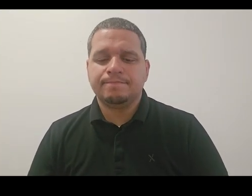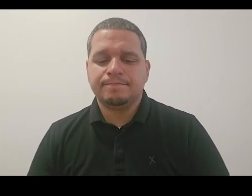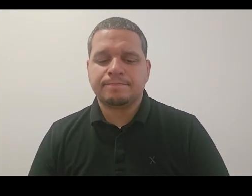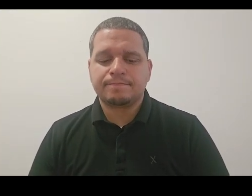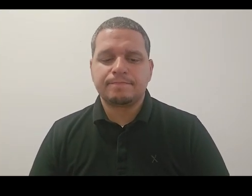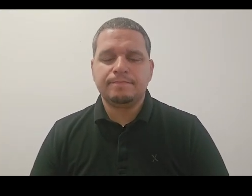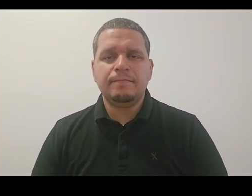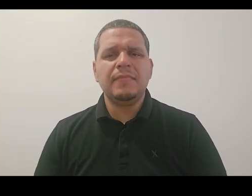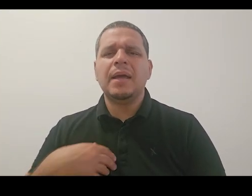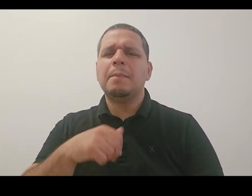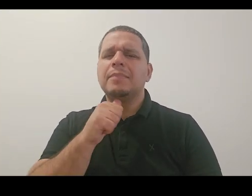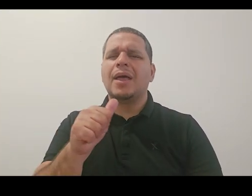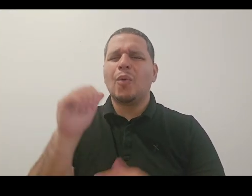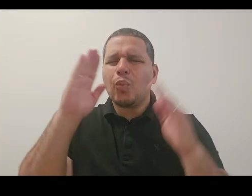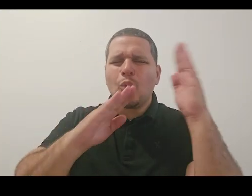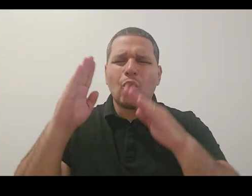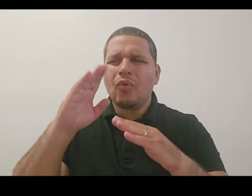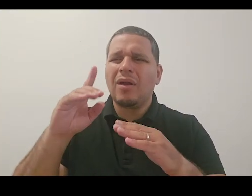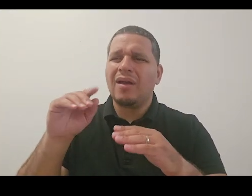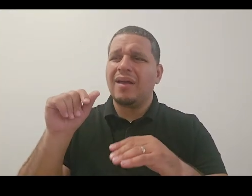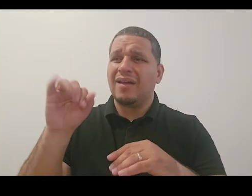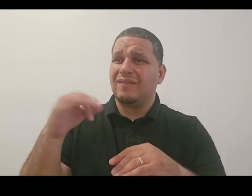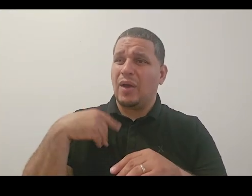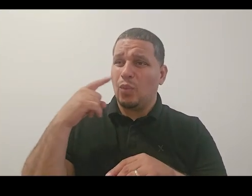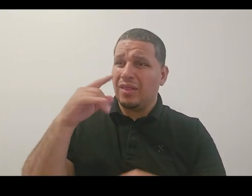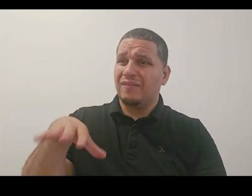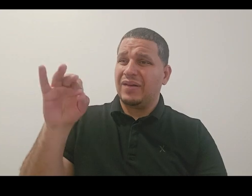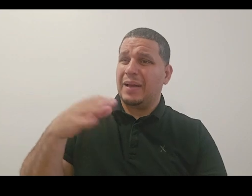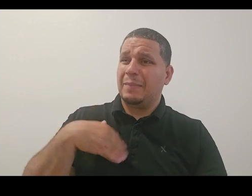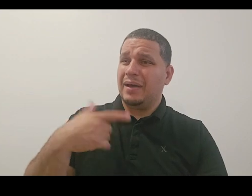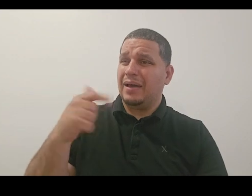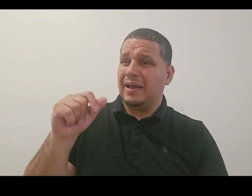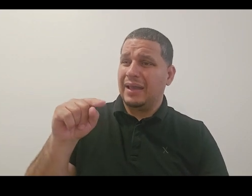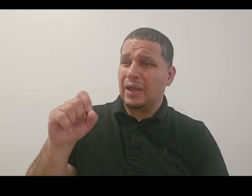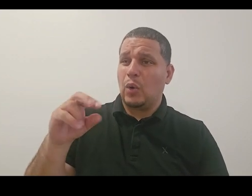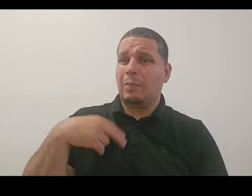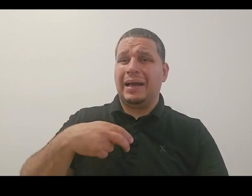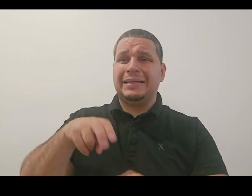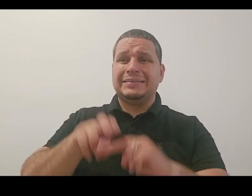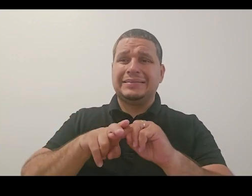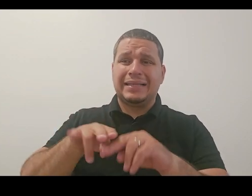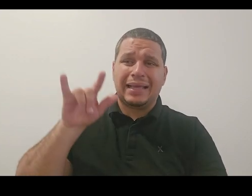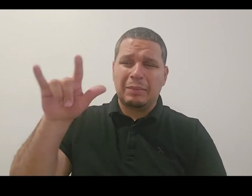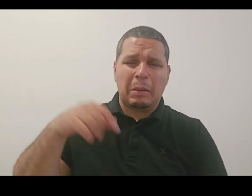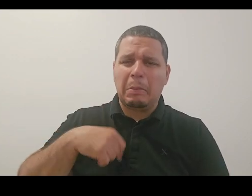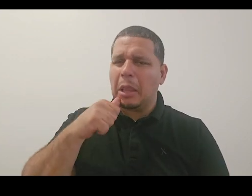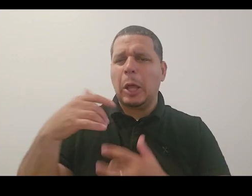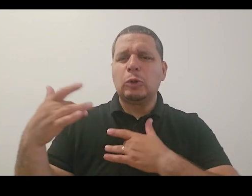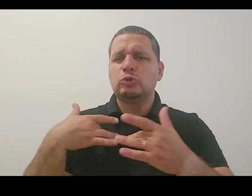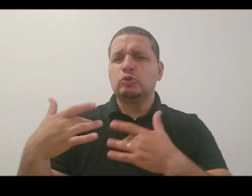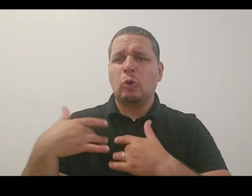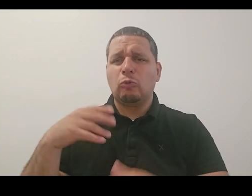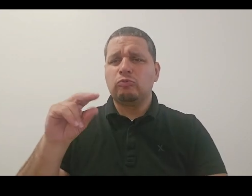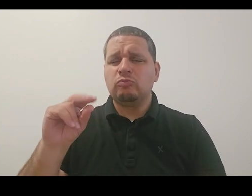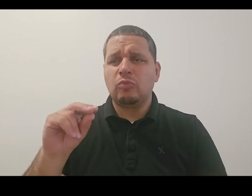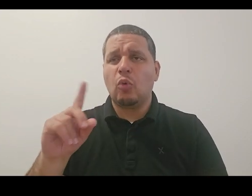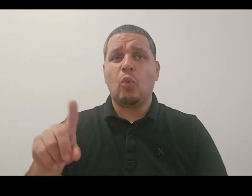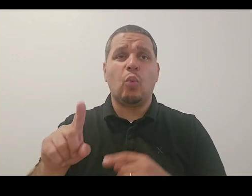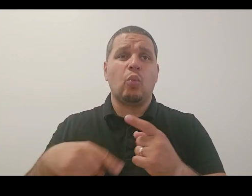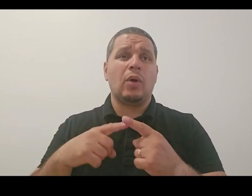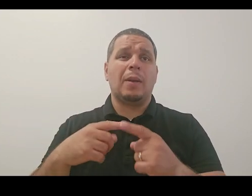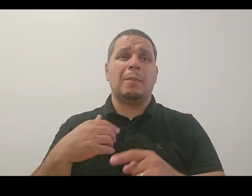Um, I'm not really worrying about whether I'll find my gate or my seat at the airport or when my